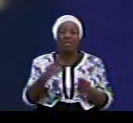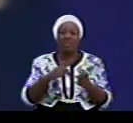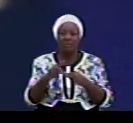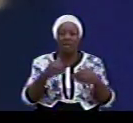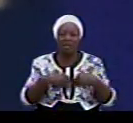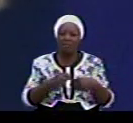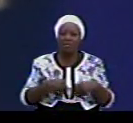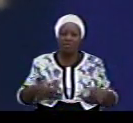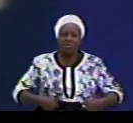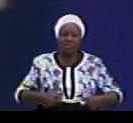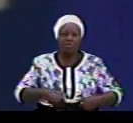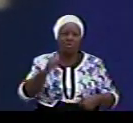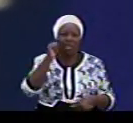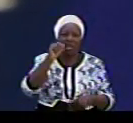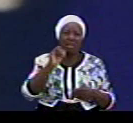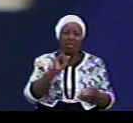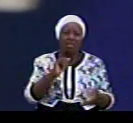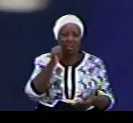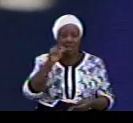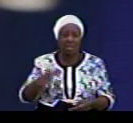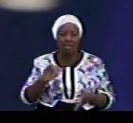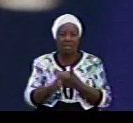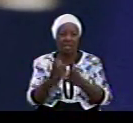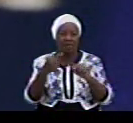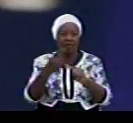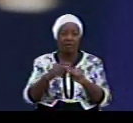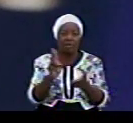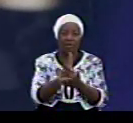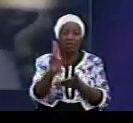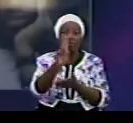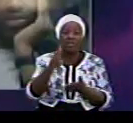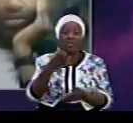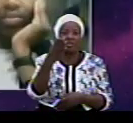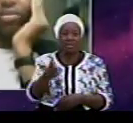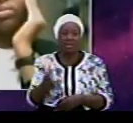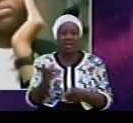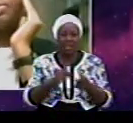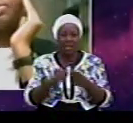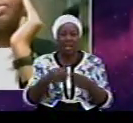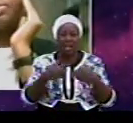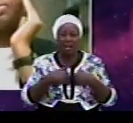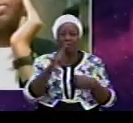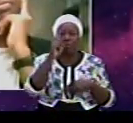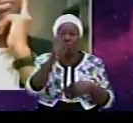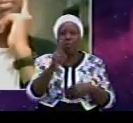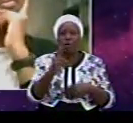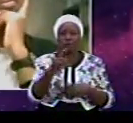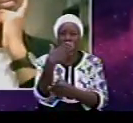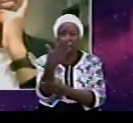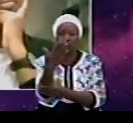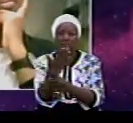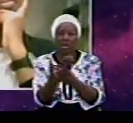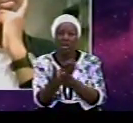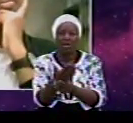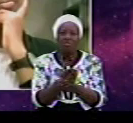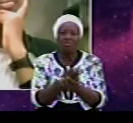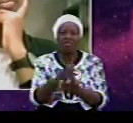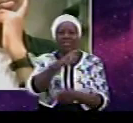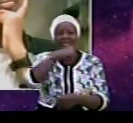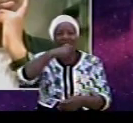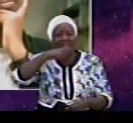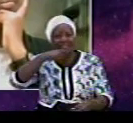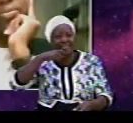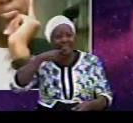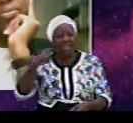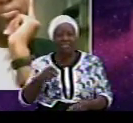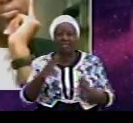the university there and had one hand withered, no life, could